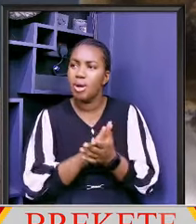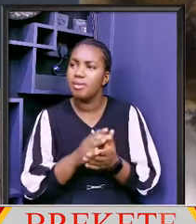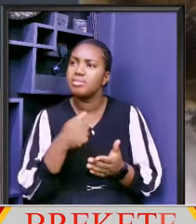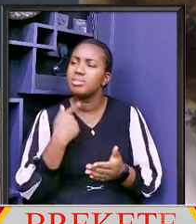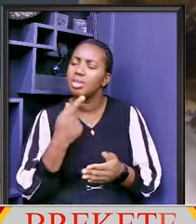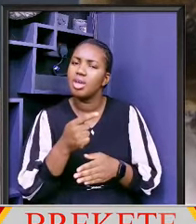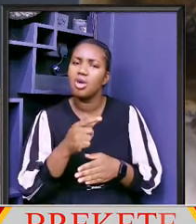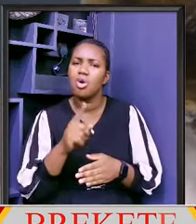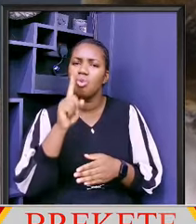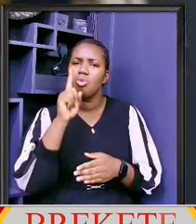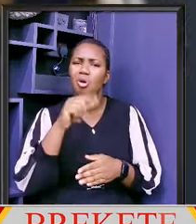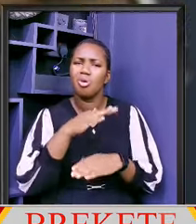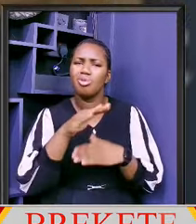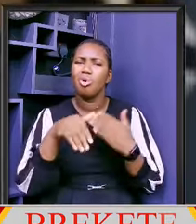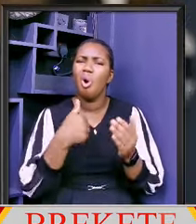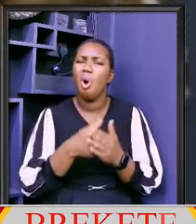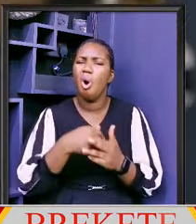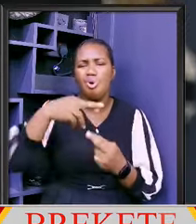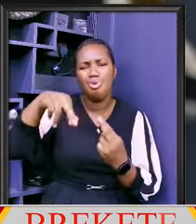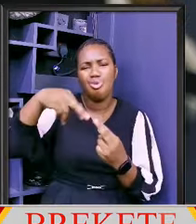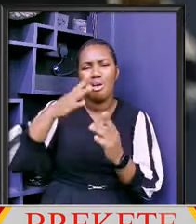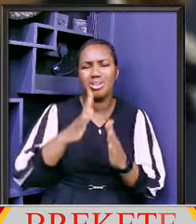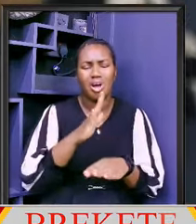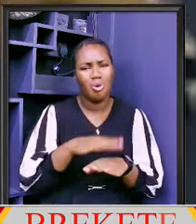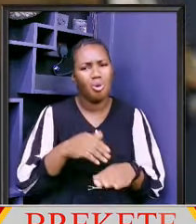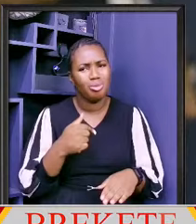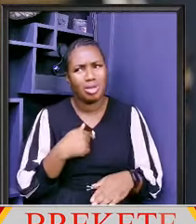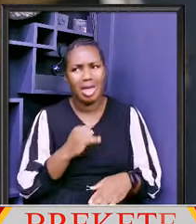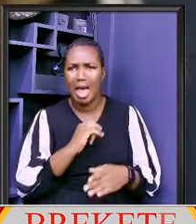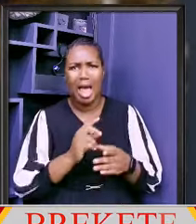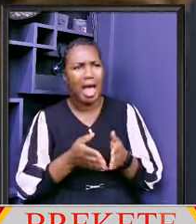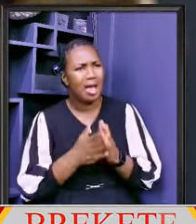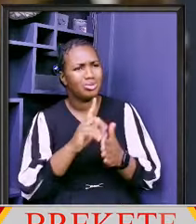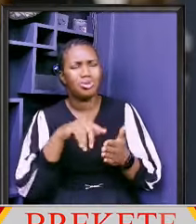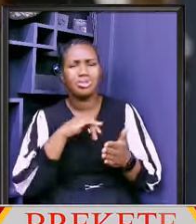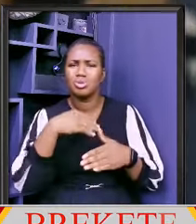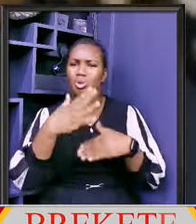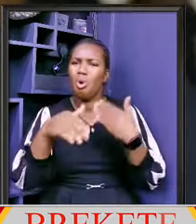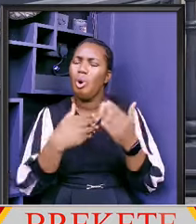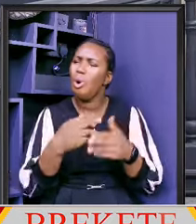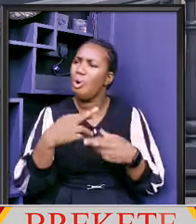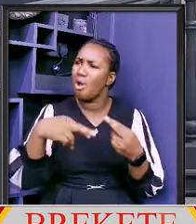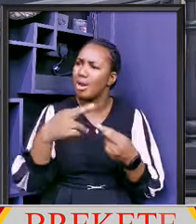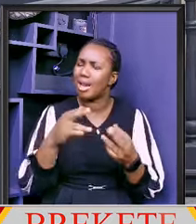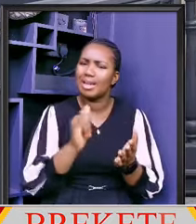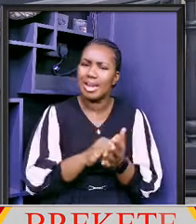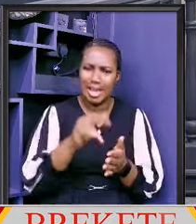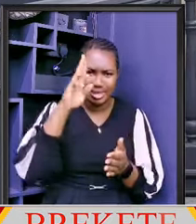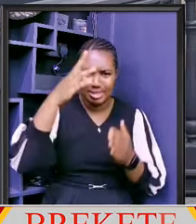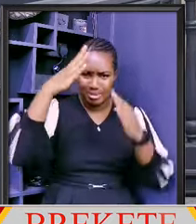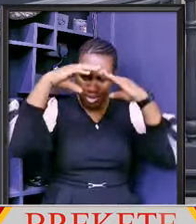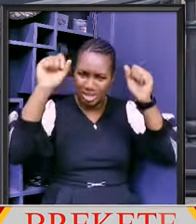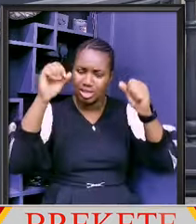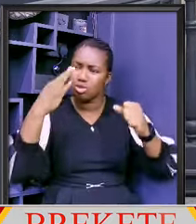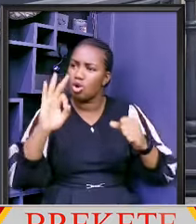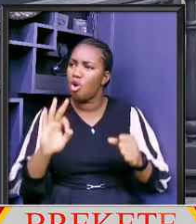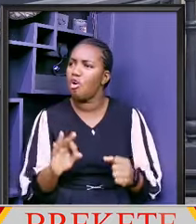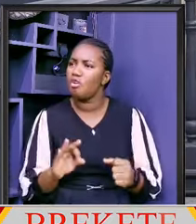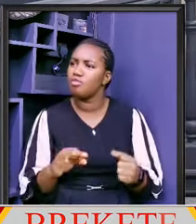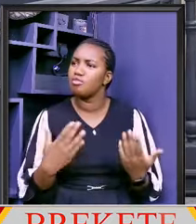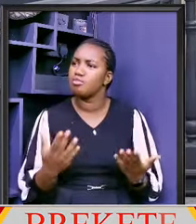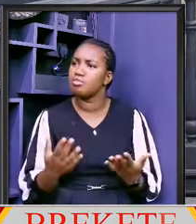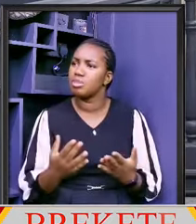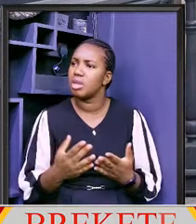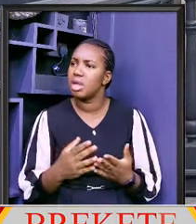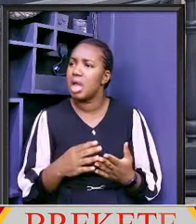I say, tell her, tell him, what is Oranda? He said, "He's the natural president of a camera." He said, "You don't know, he offered